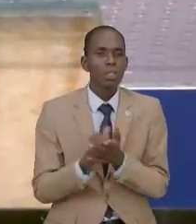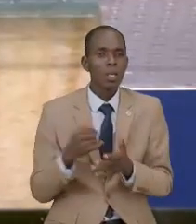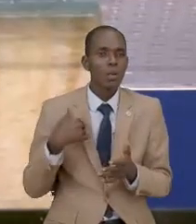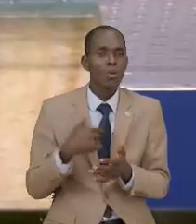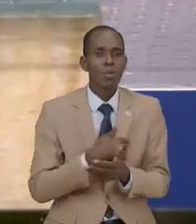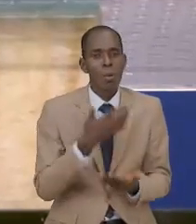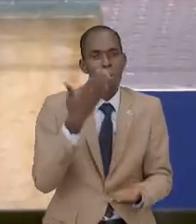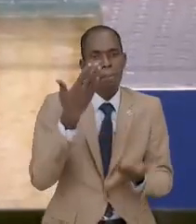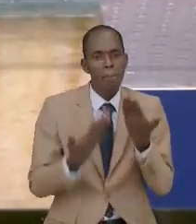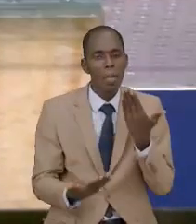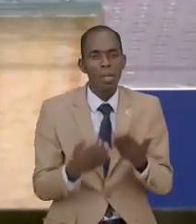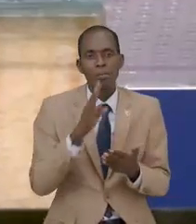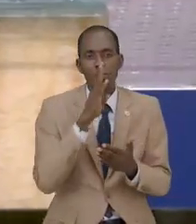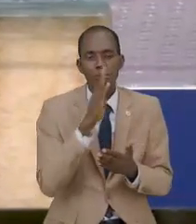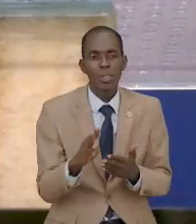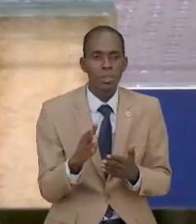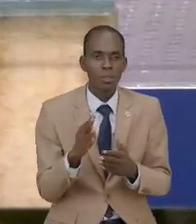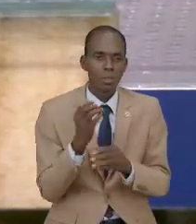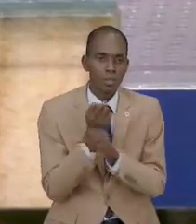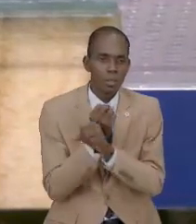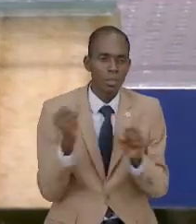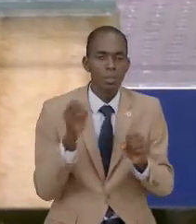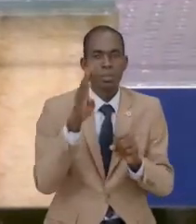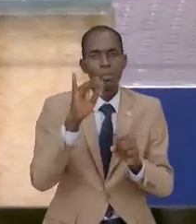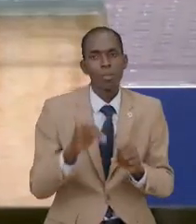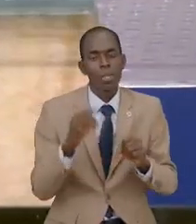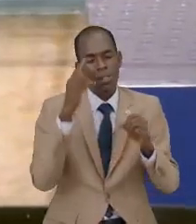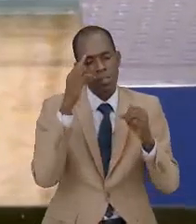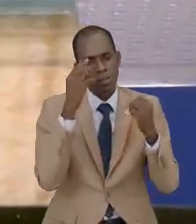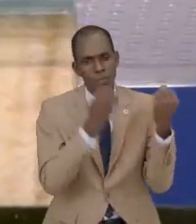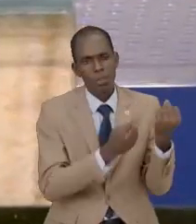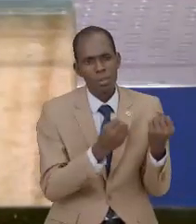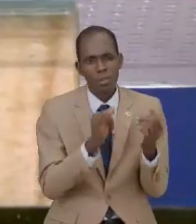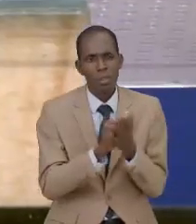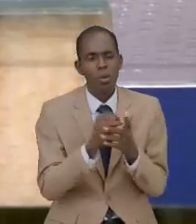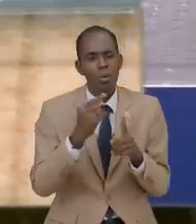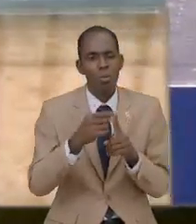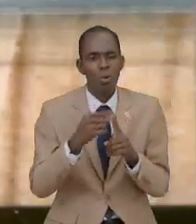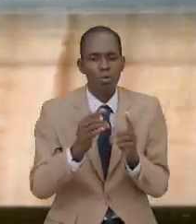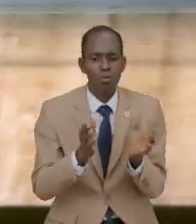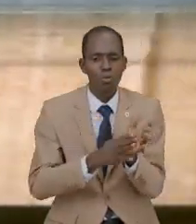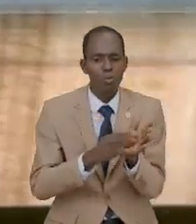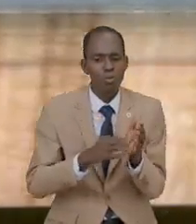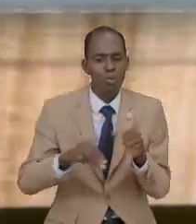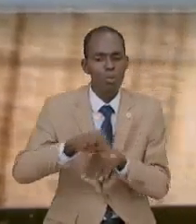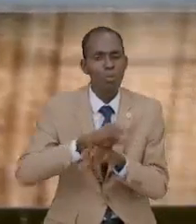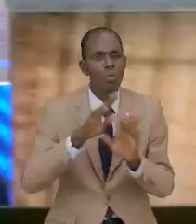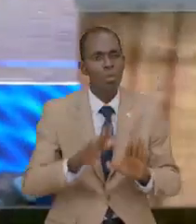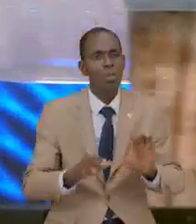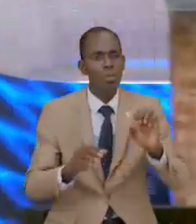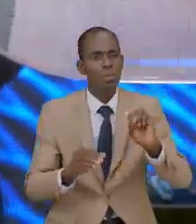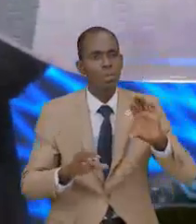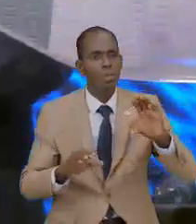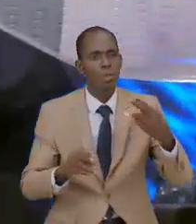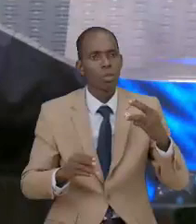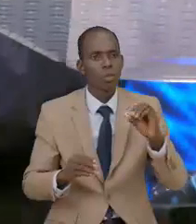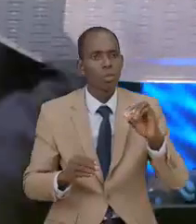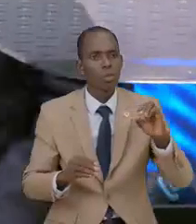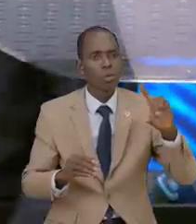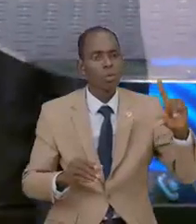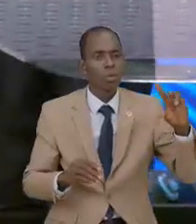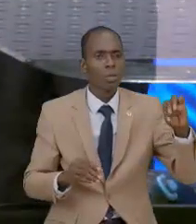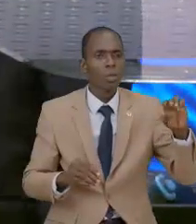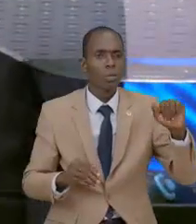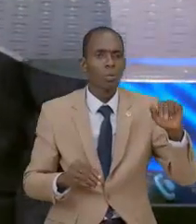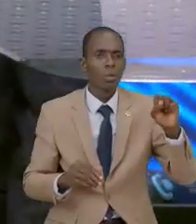be justified by faith. That's what schoolmaster. Schoolmaster, in the understanding of